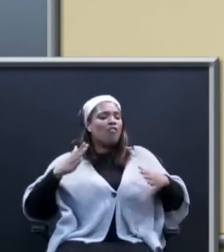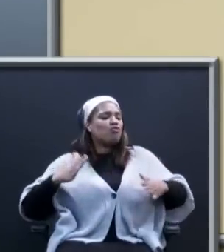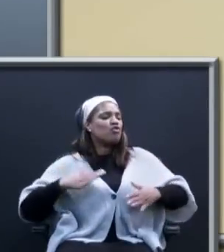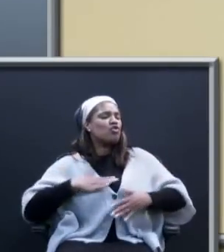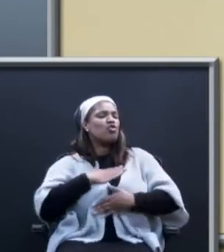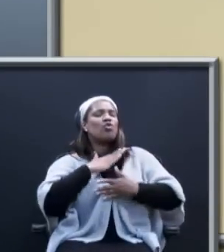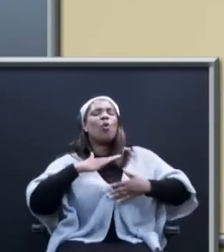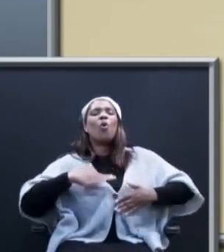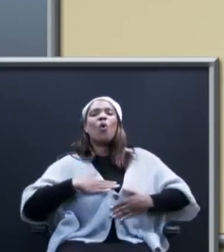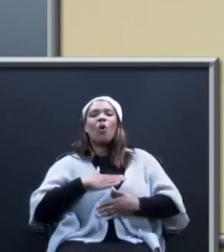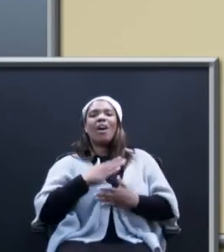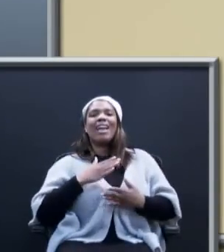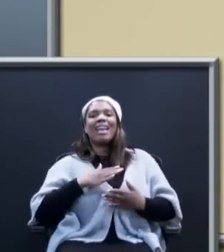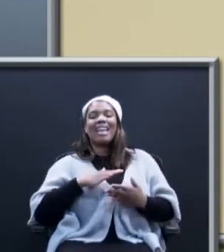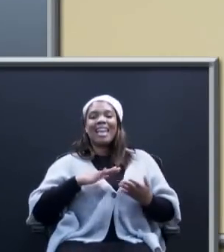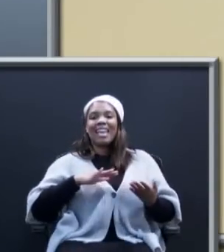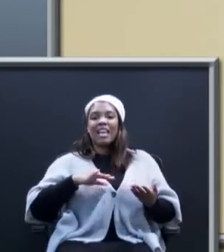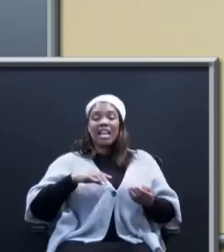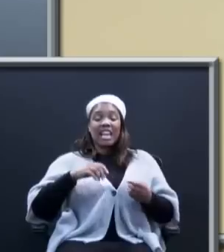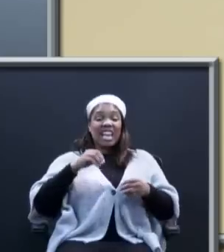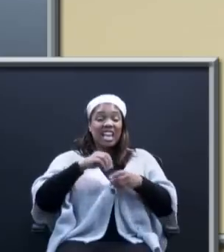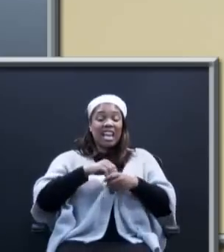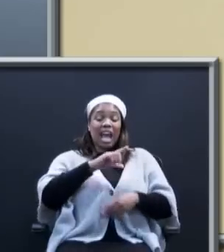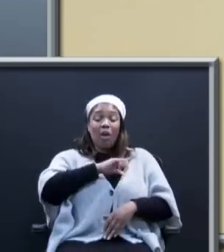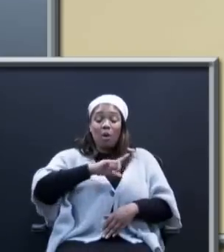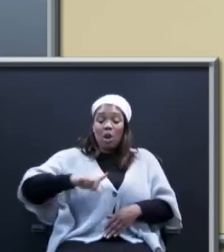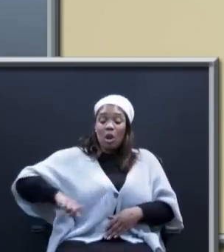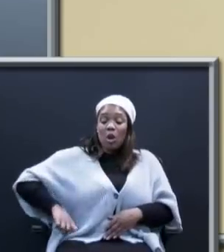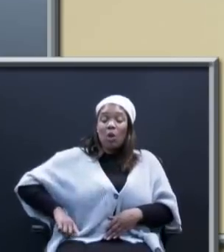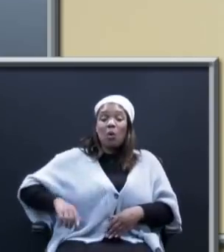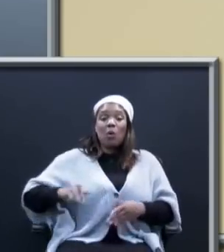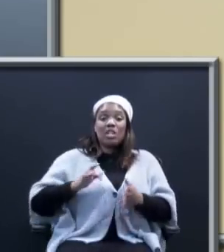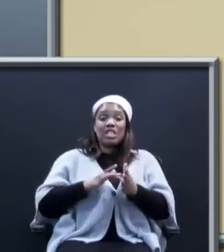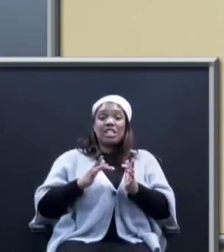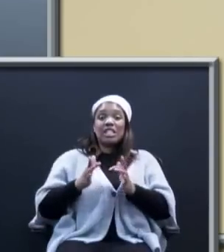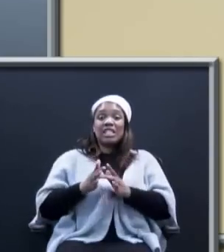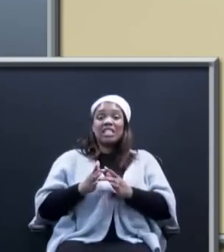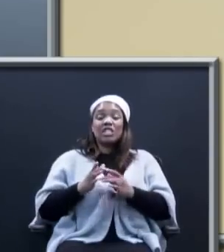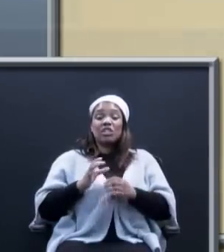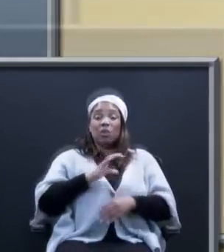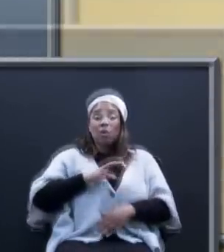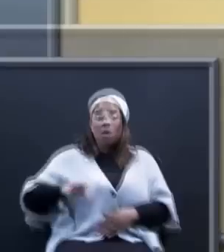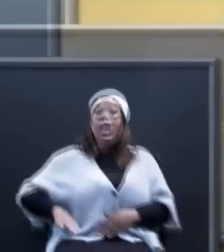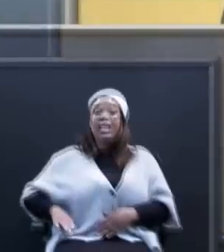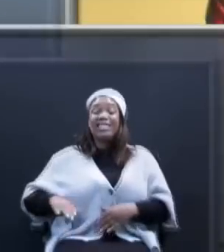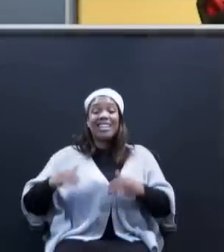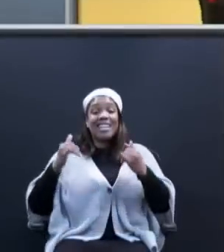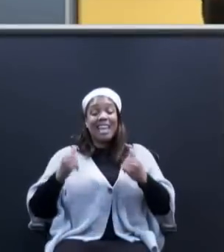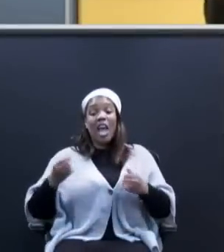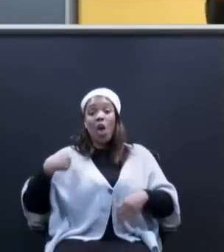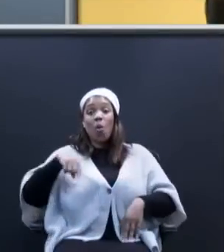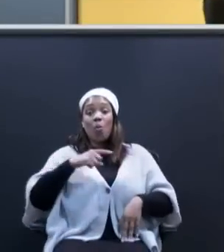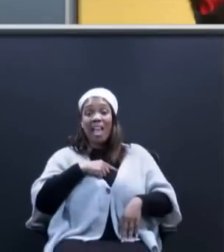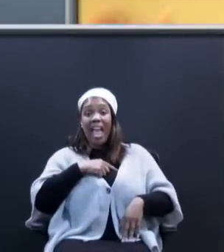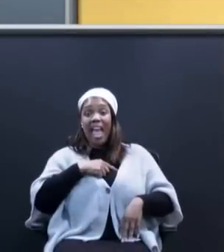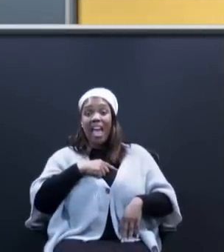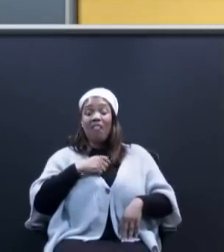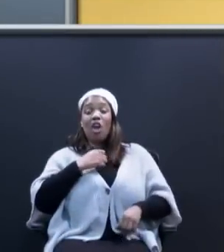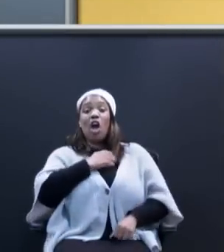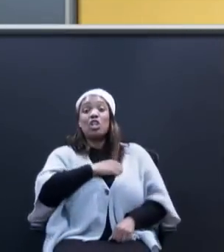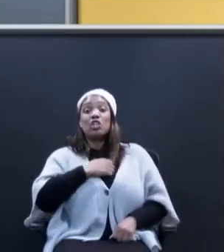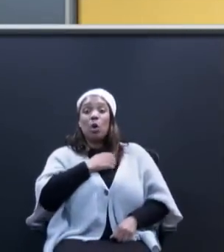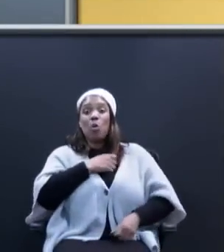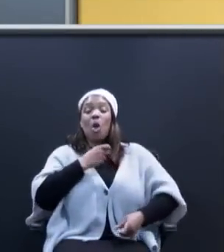Lord Jesus Christ. Go ahead. By whom we have now received the atonement. Oh, so that's what the Day of